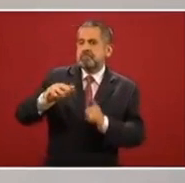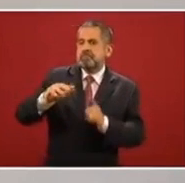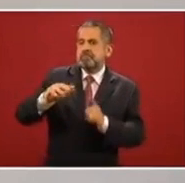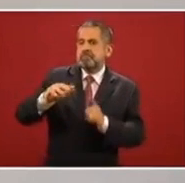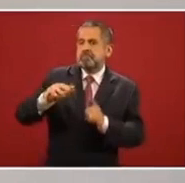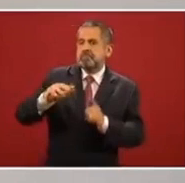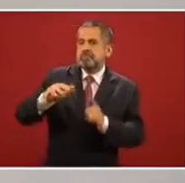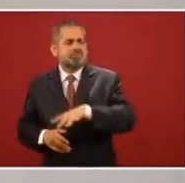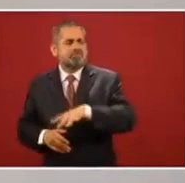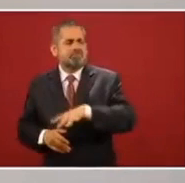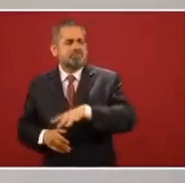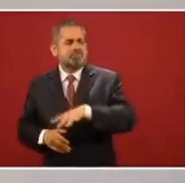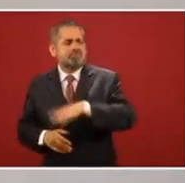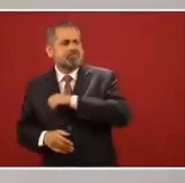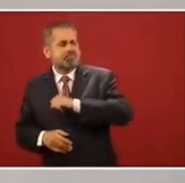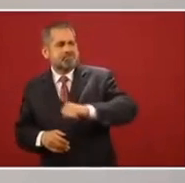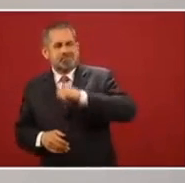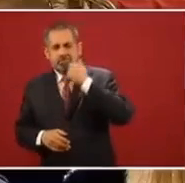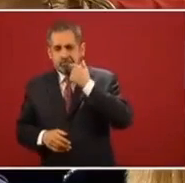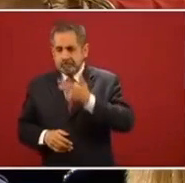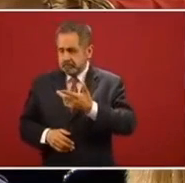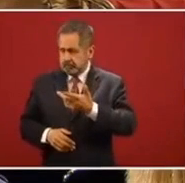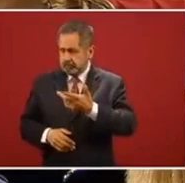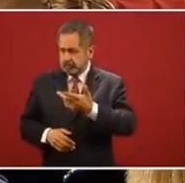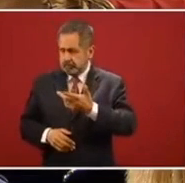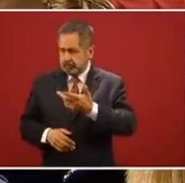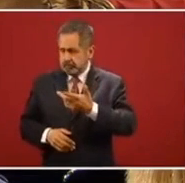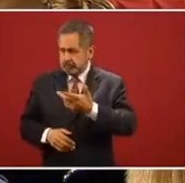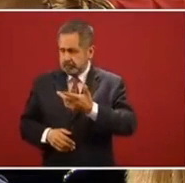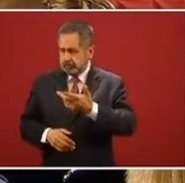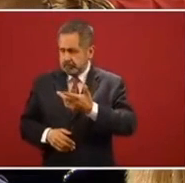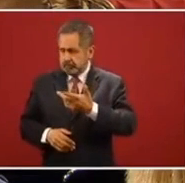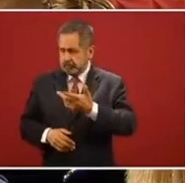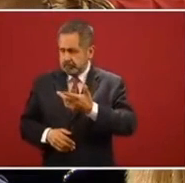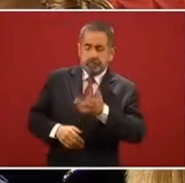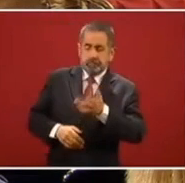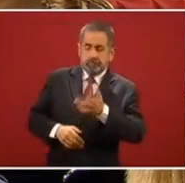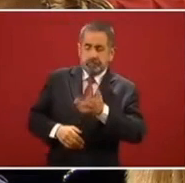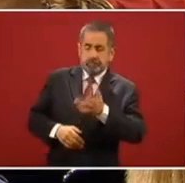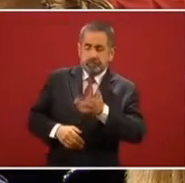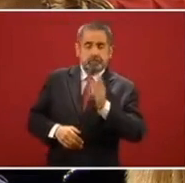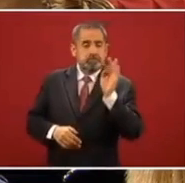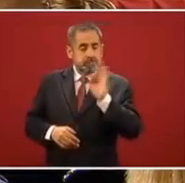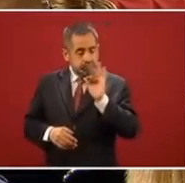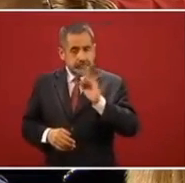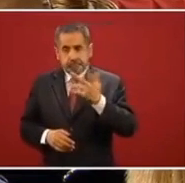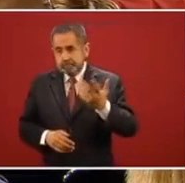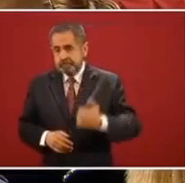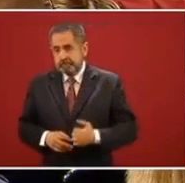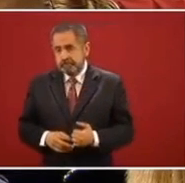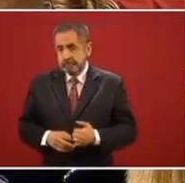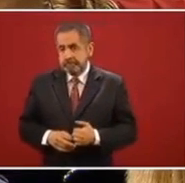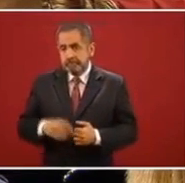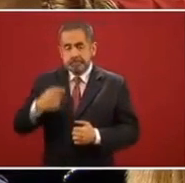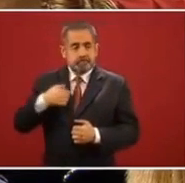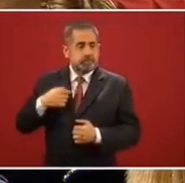was extreme, que ameritara that would merit las disposiciones